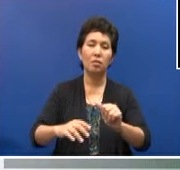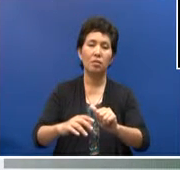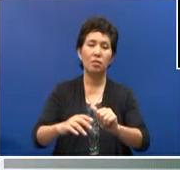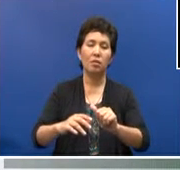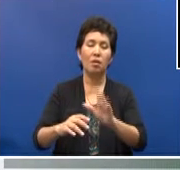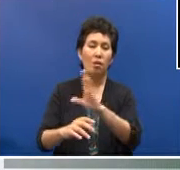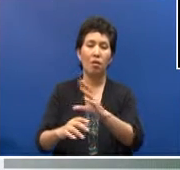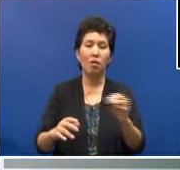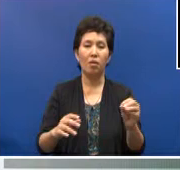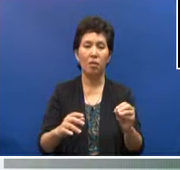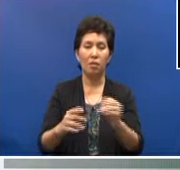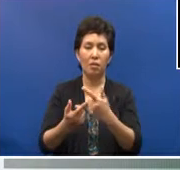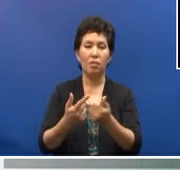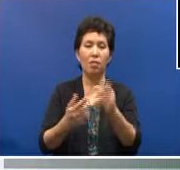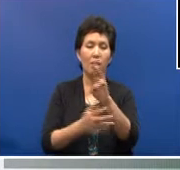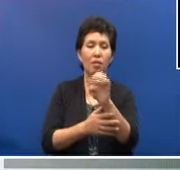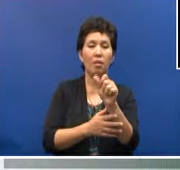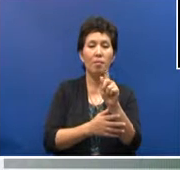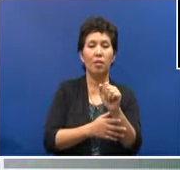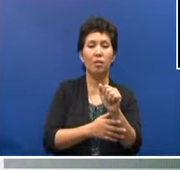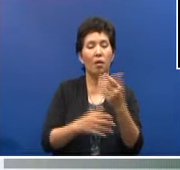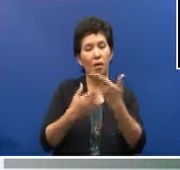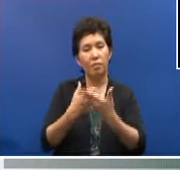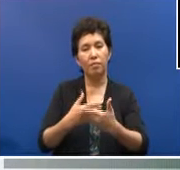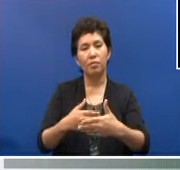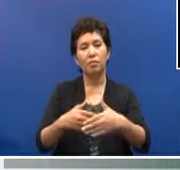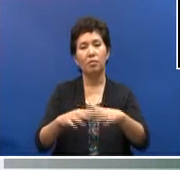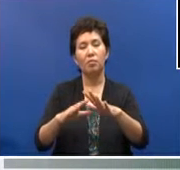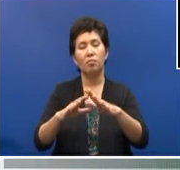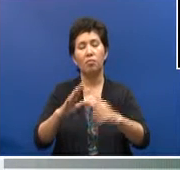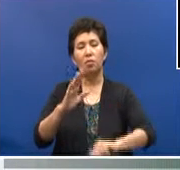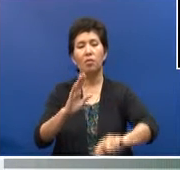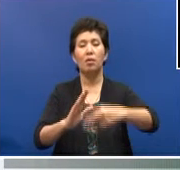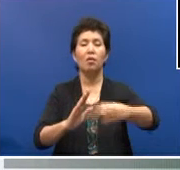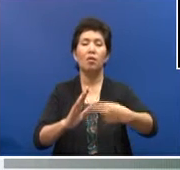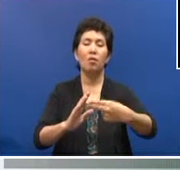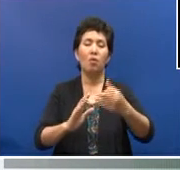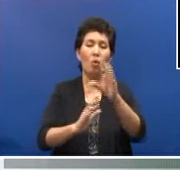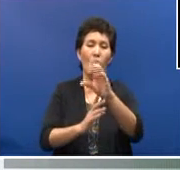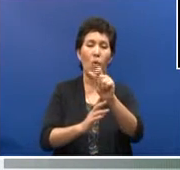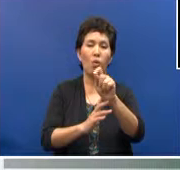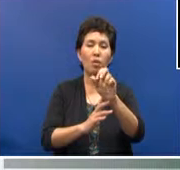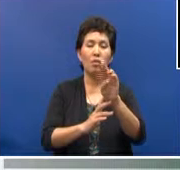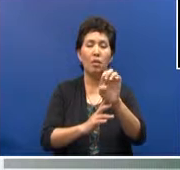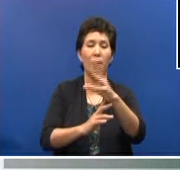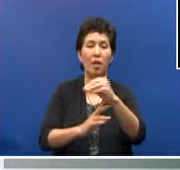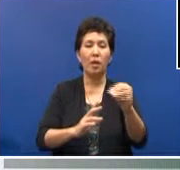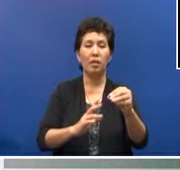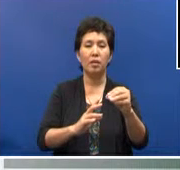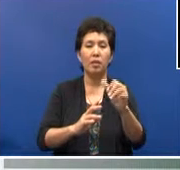and then accommodation, and after that it goes towards the acculturation, and